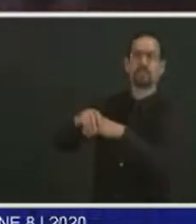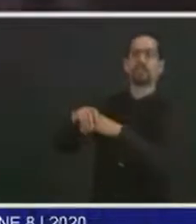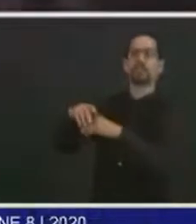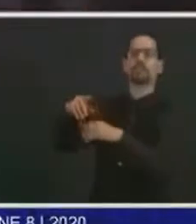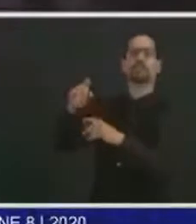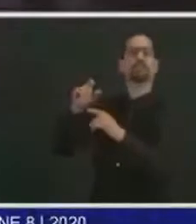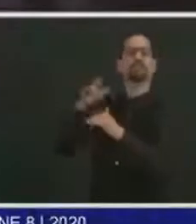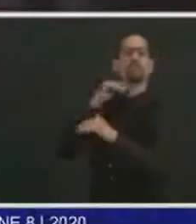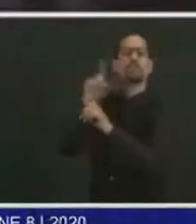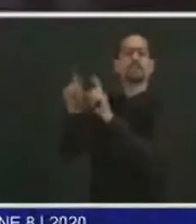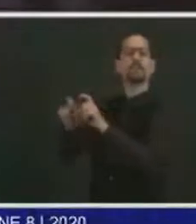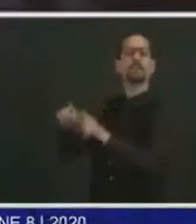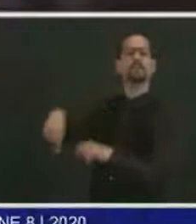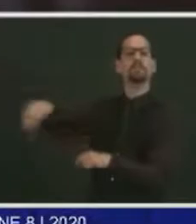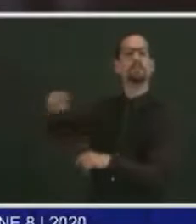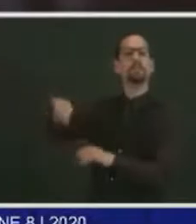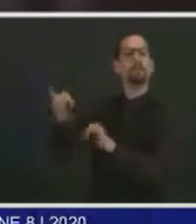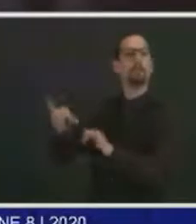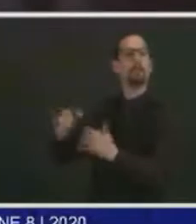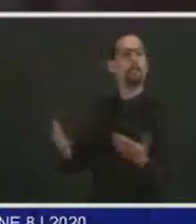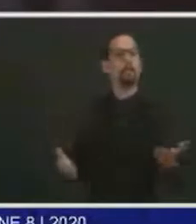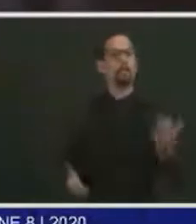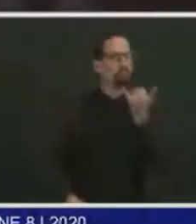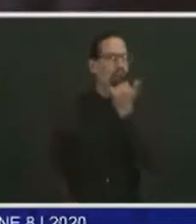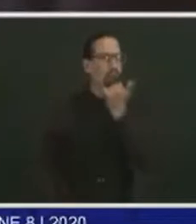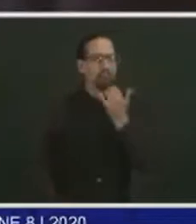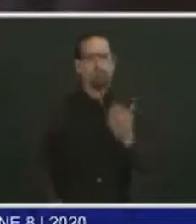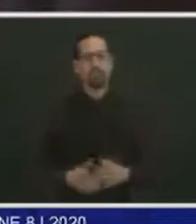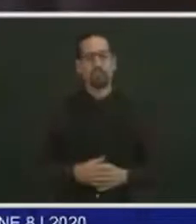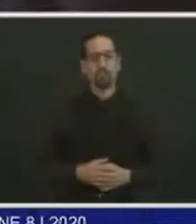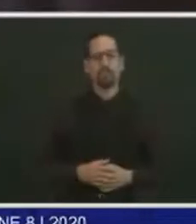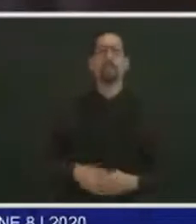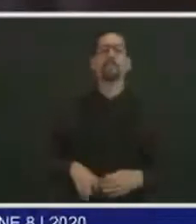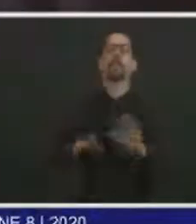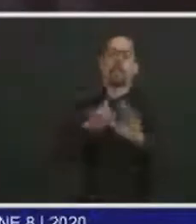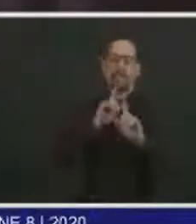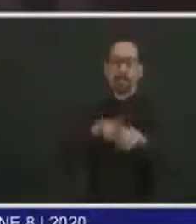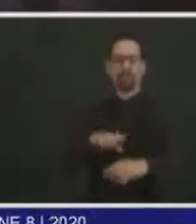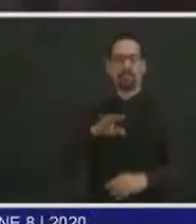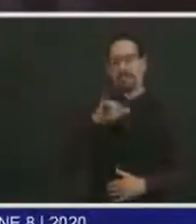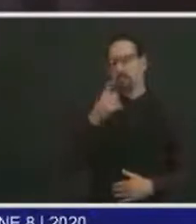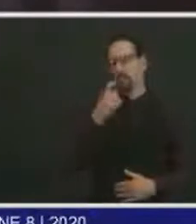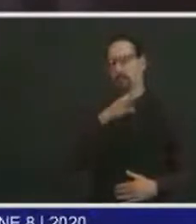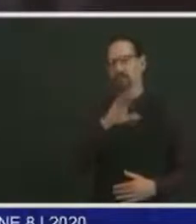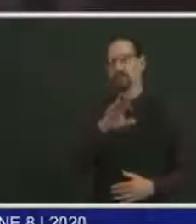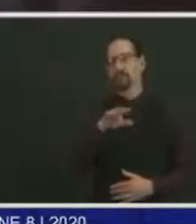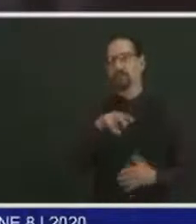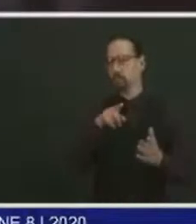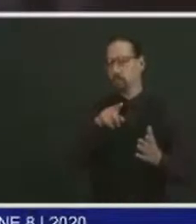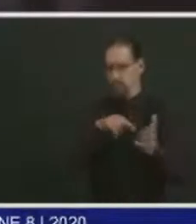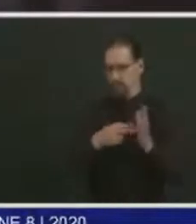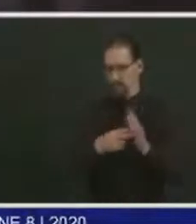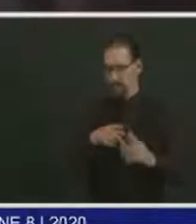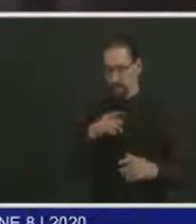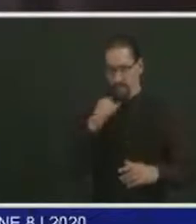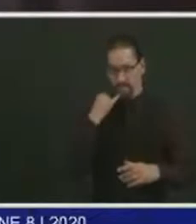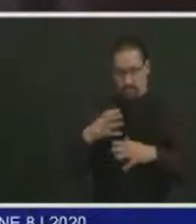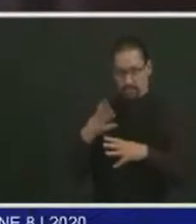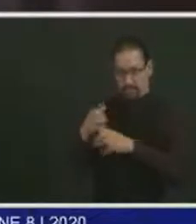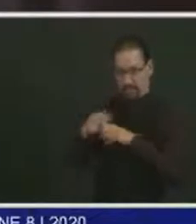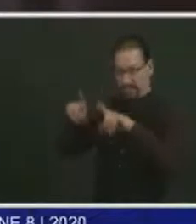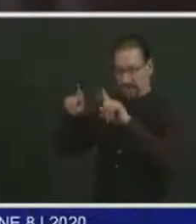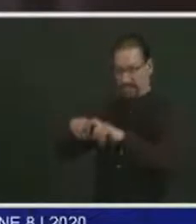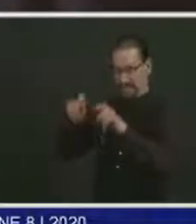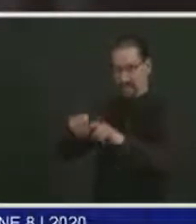that question. So let me say a few things. Just because you get tested doesn't make you immune from the disease.